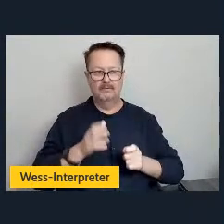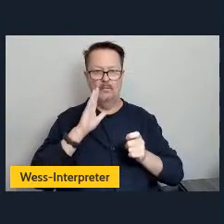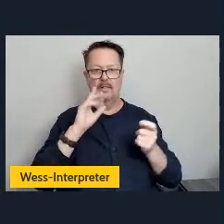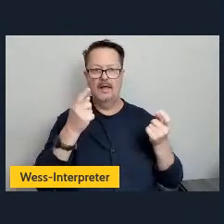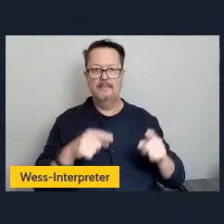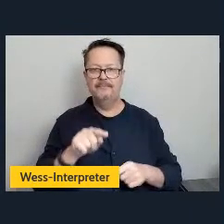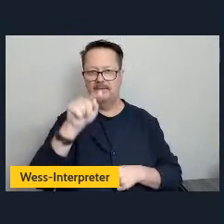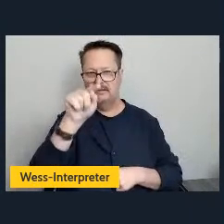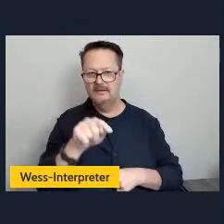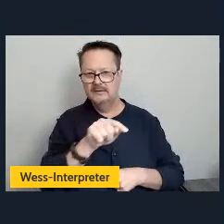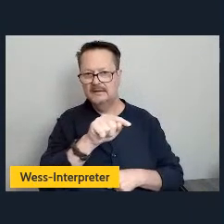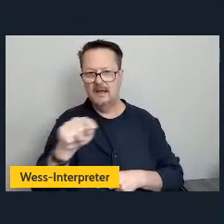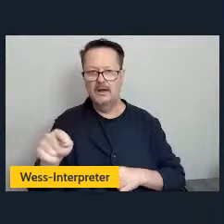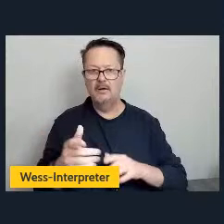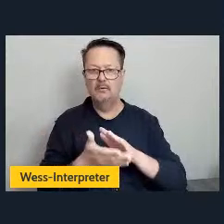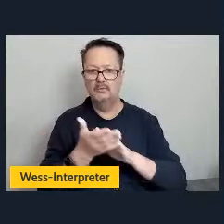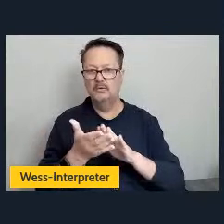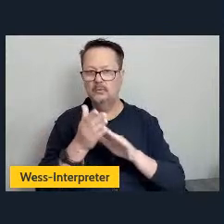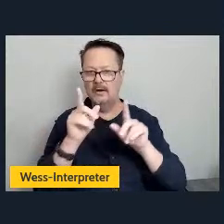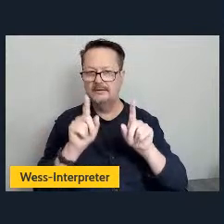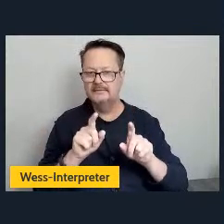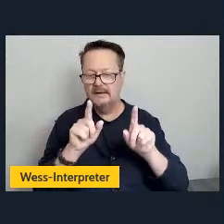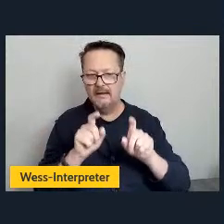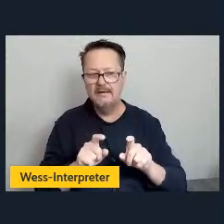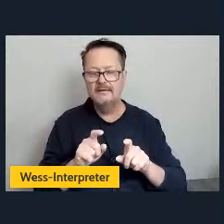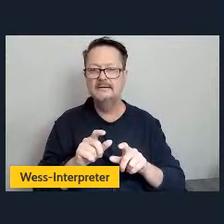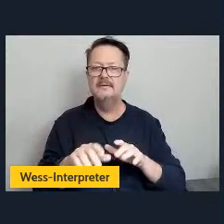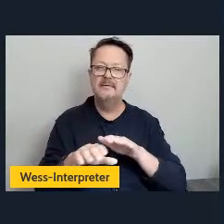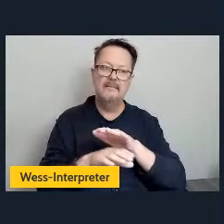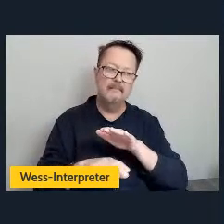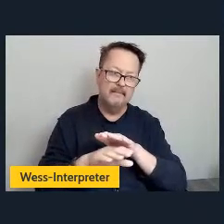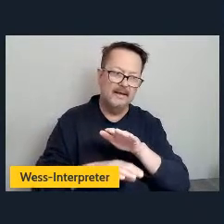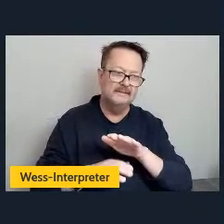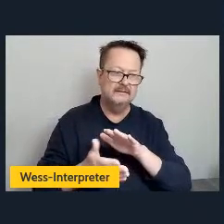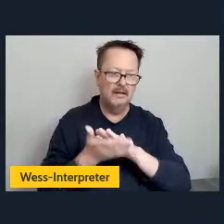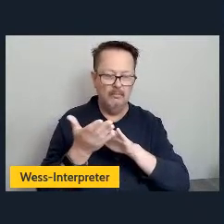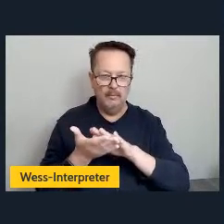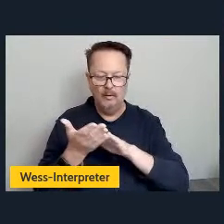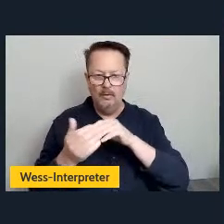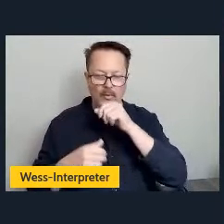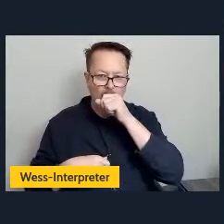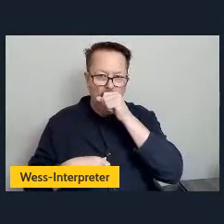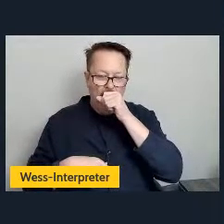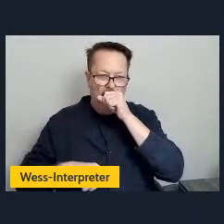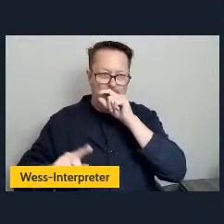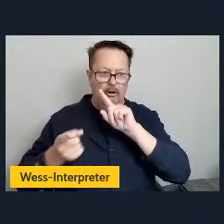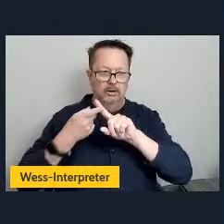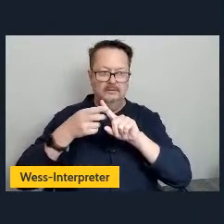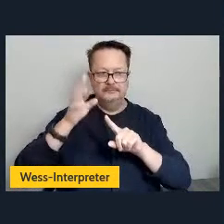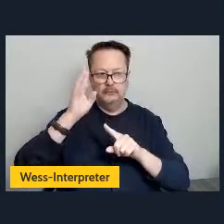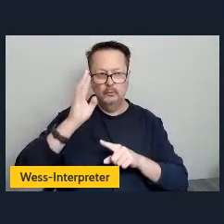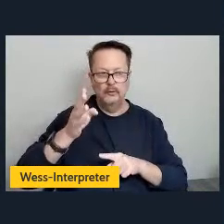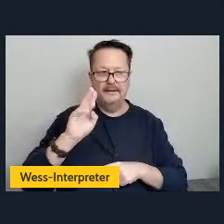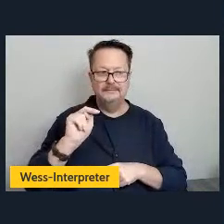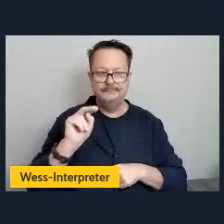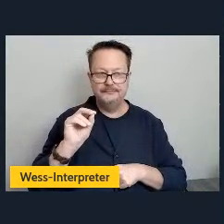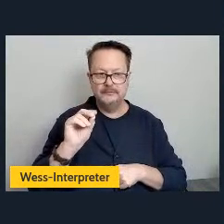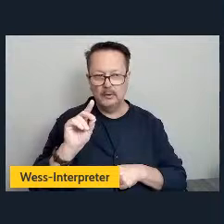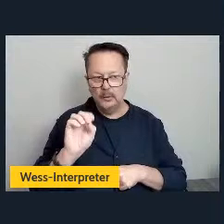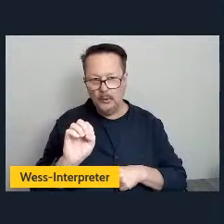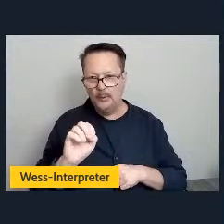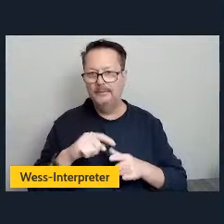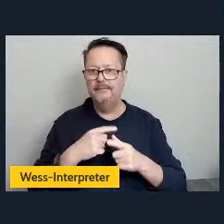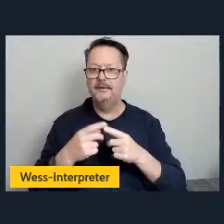Down here, our run tests. So basic operations. We first of all create a node. We then get